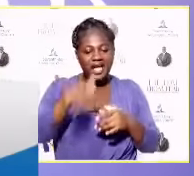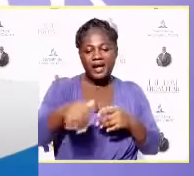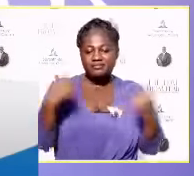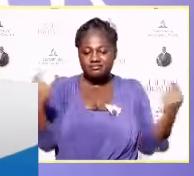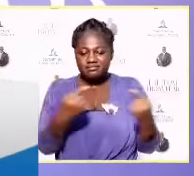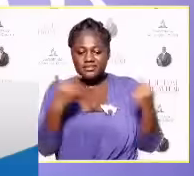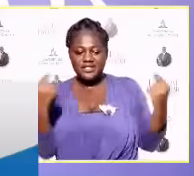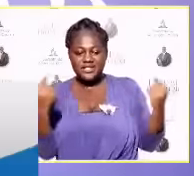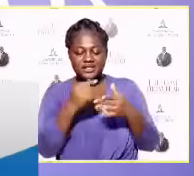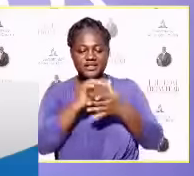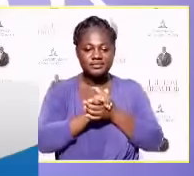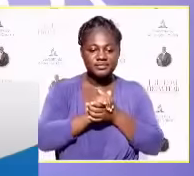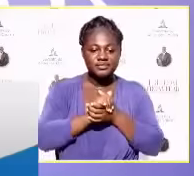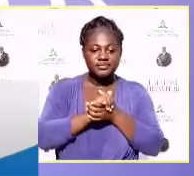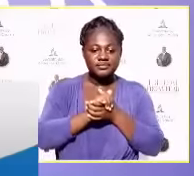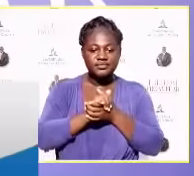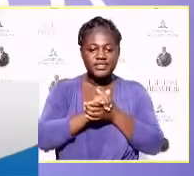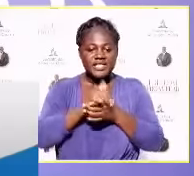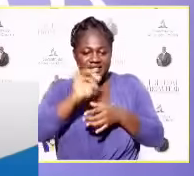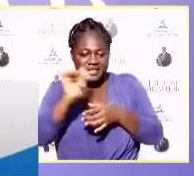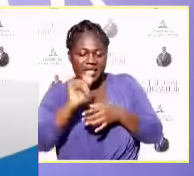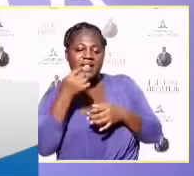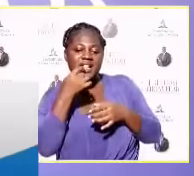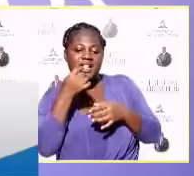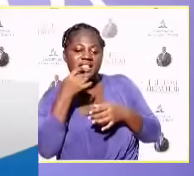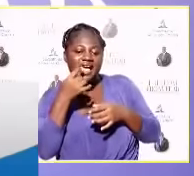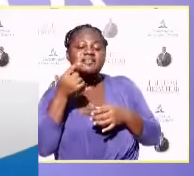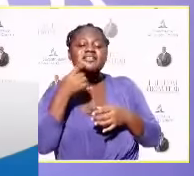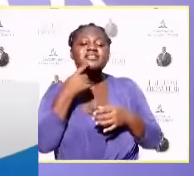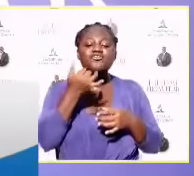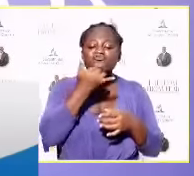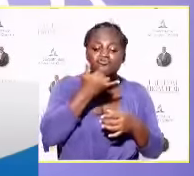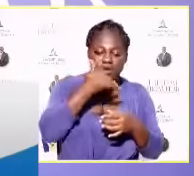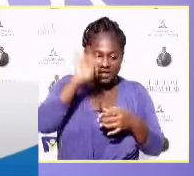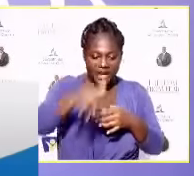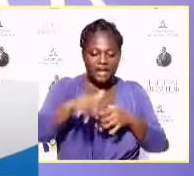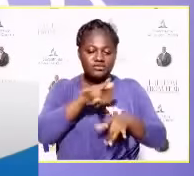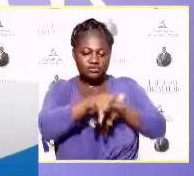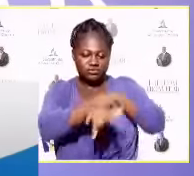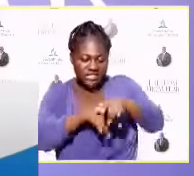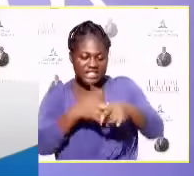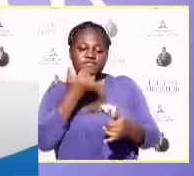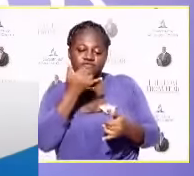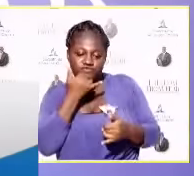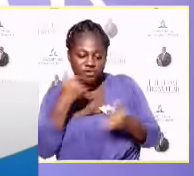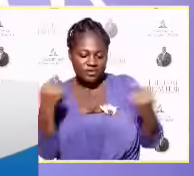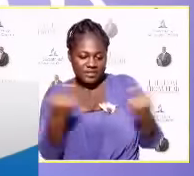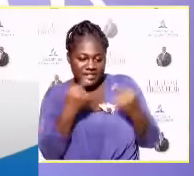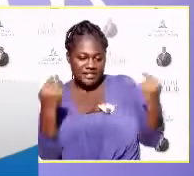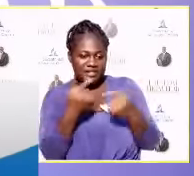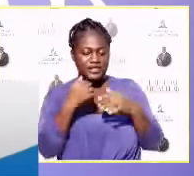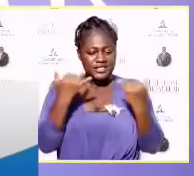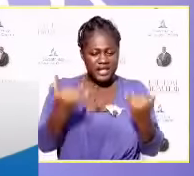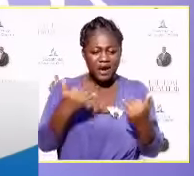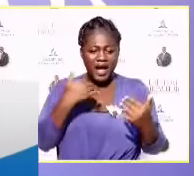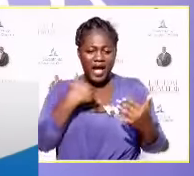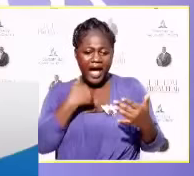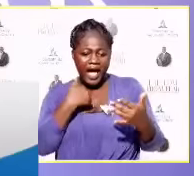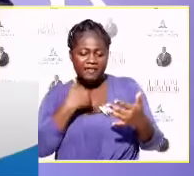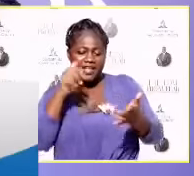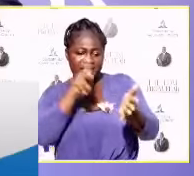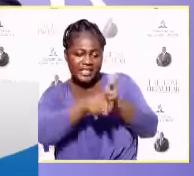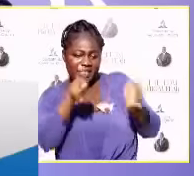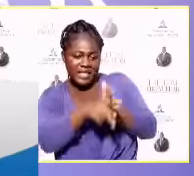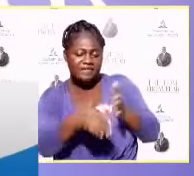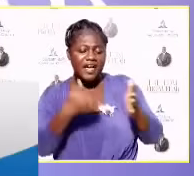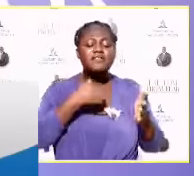Mouth and tongue mean the same thing. So we have murder, we have adultery, now we